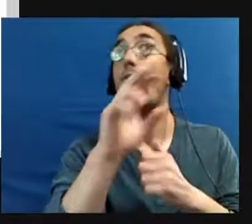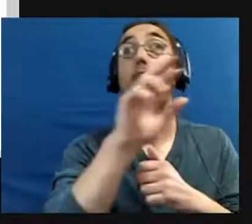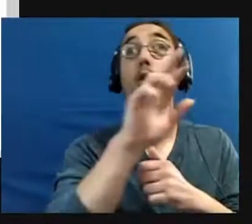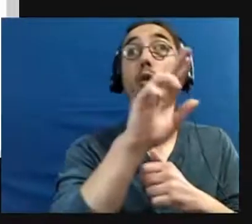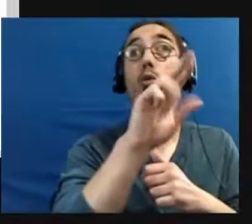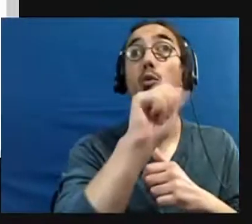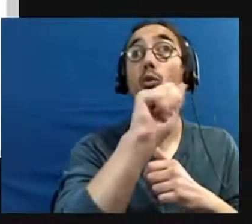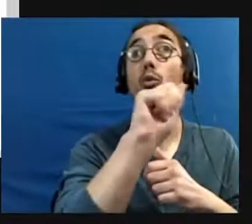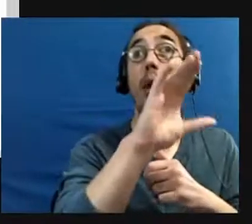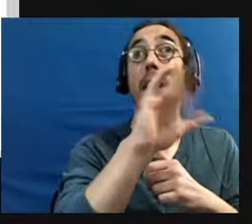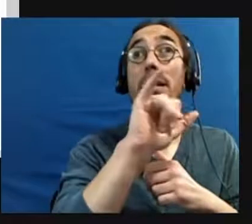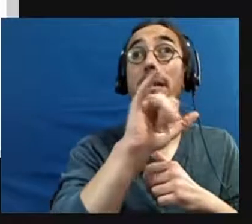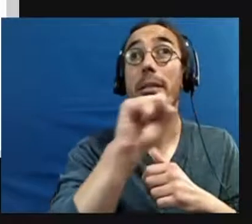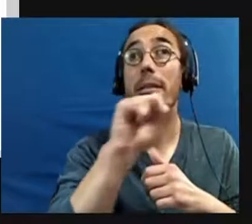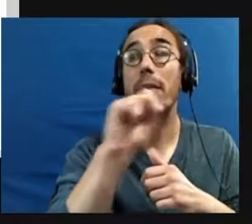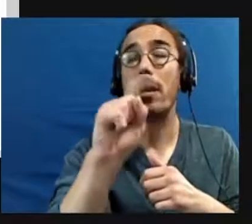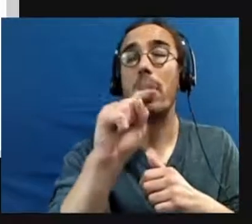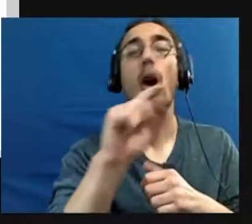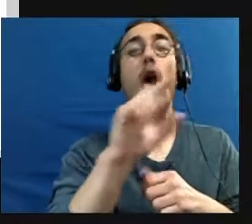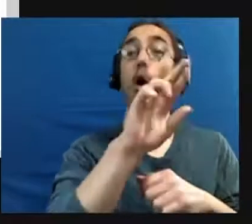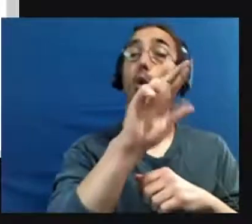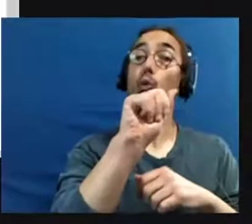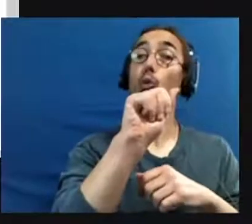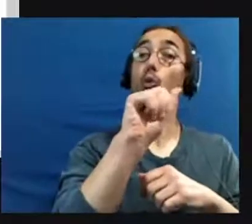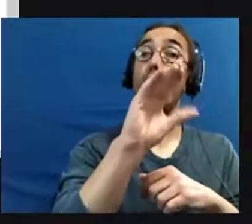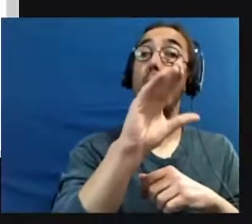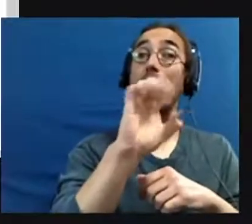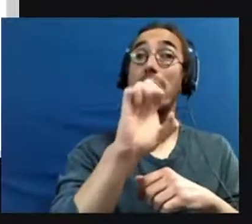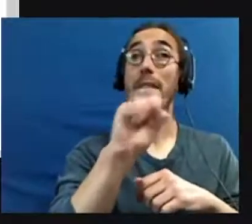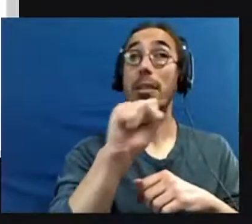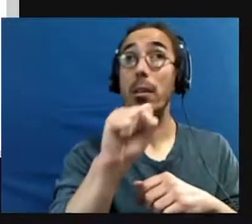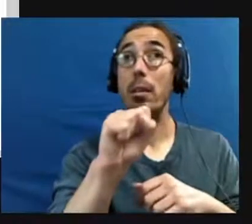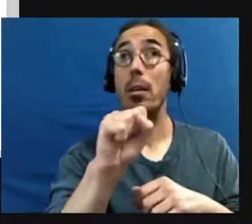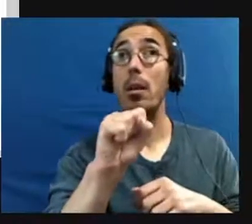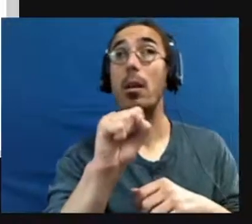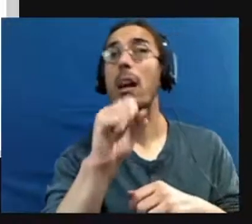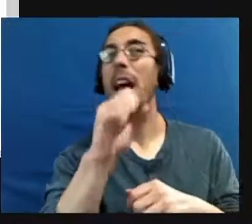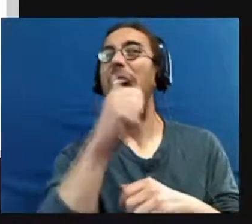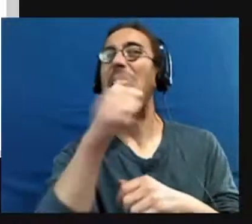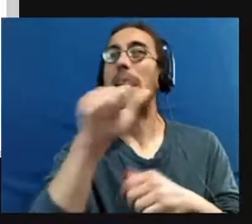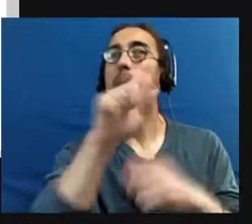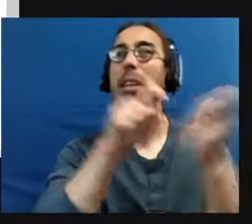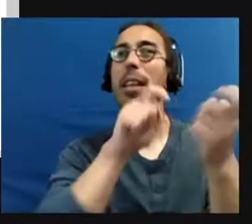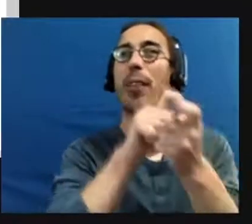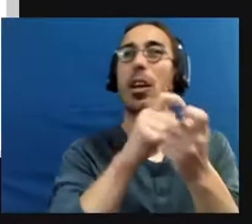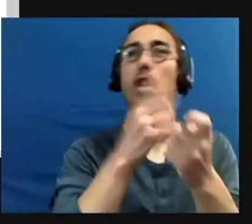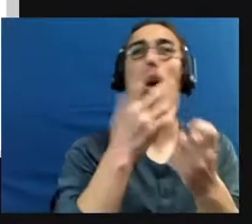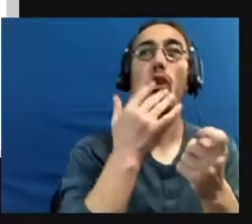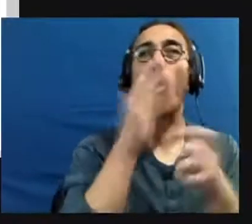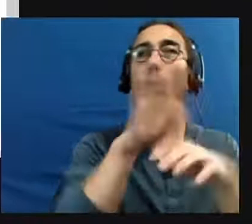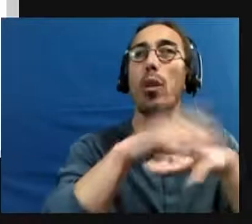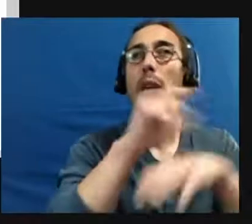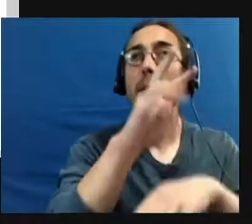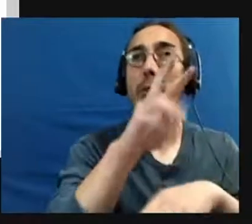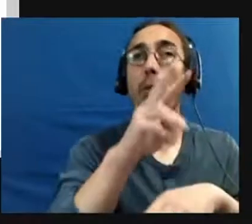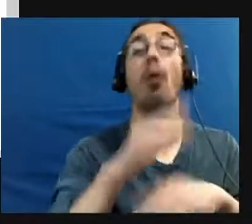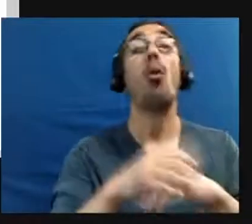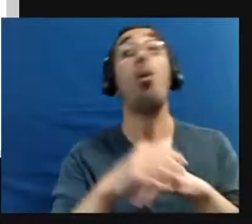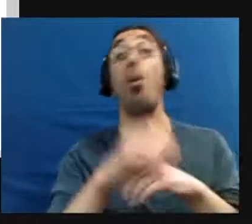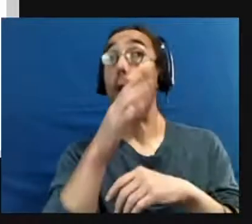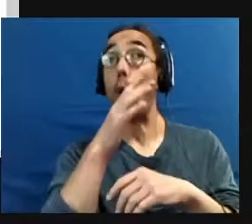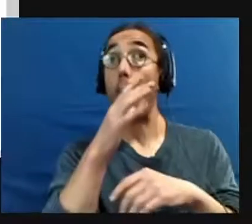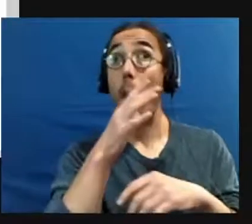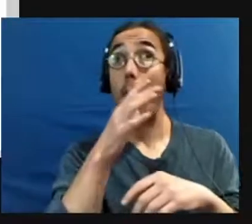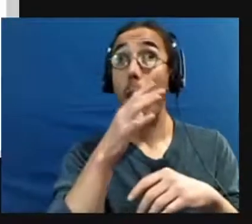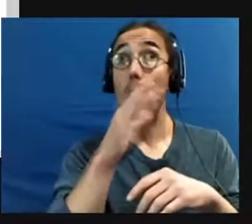diverse people on screen? Do you remember if the mom was just a mom in the house, or did she leave the house and go to a